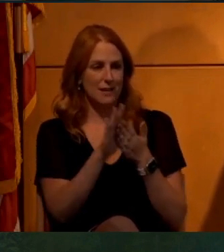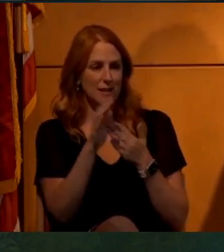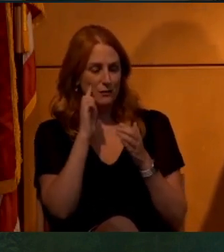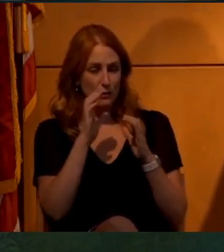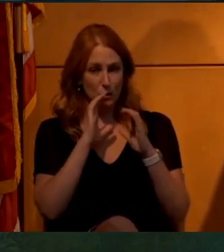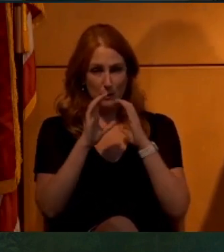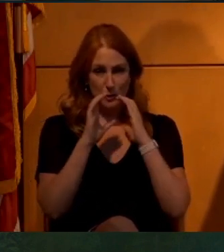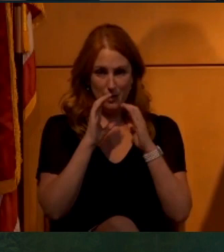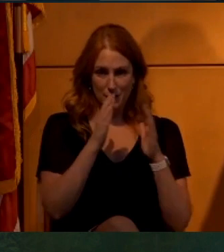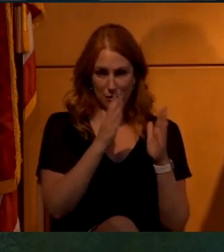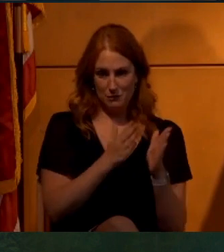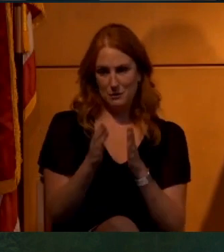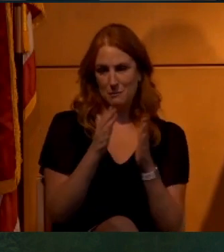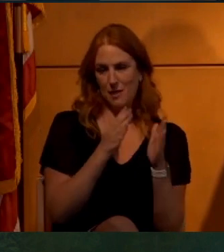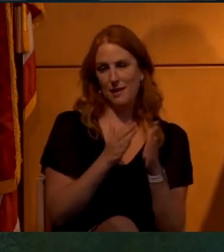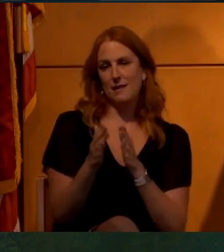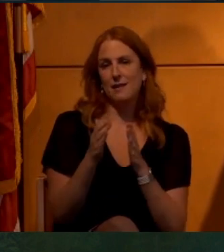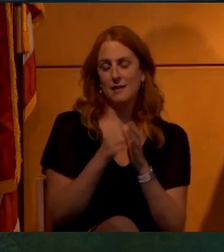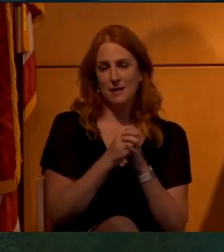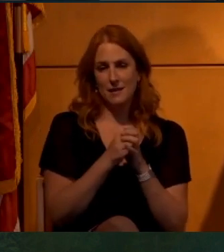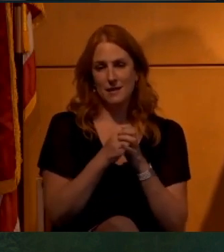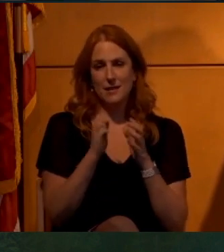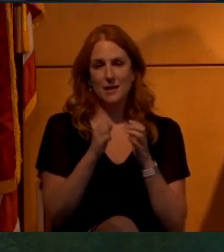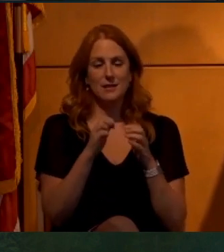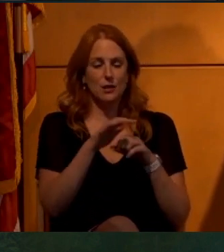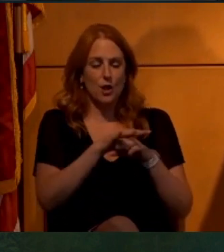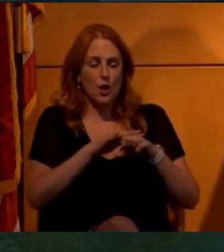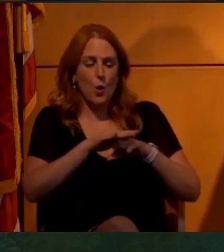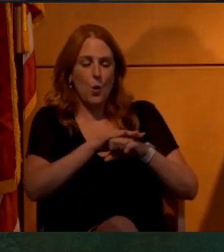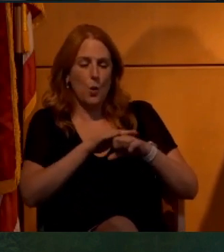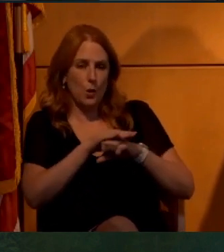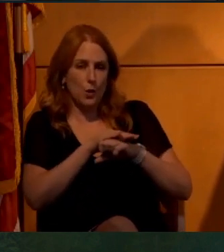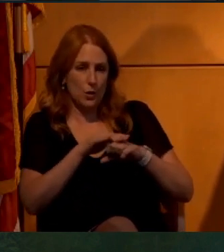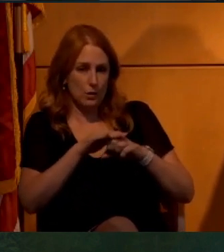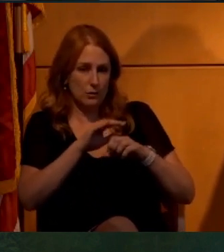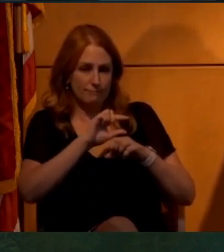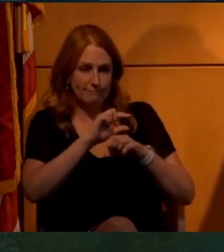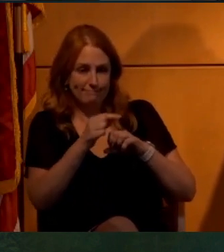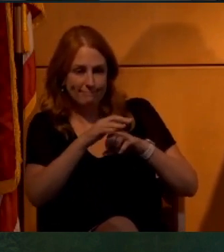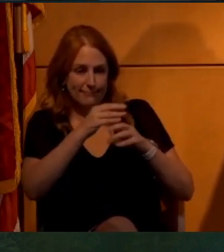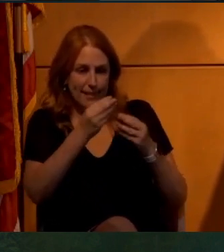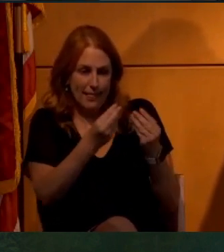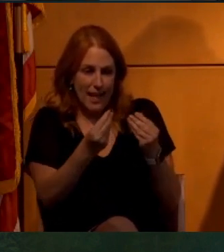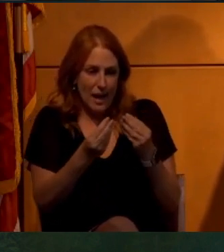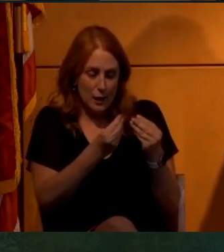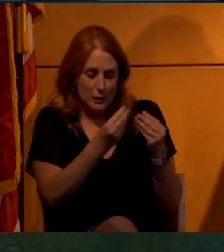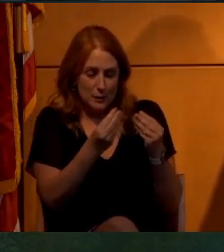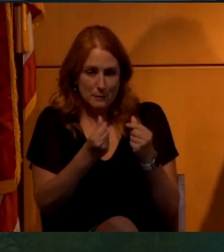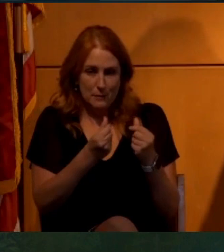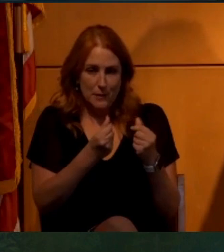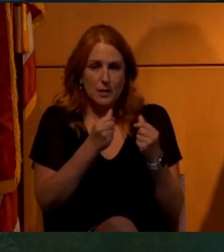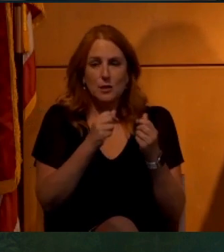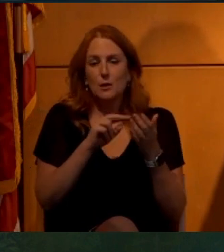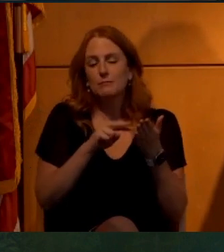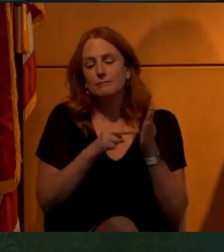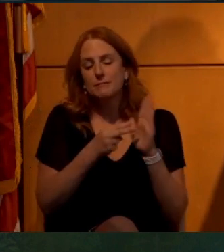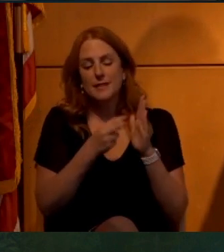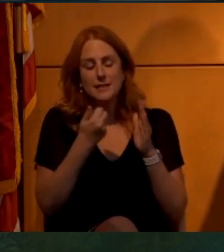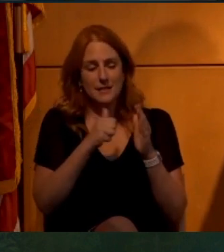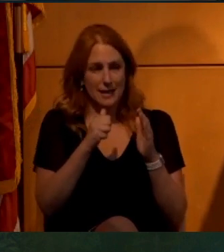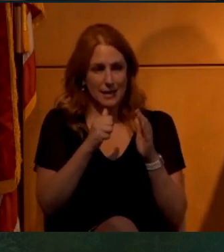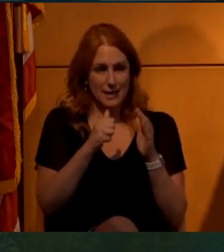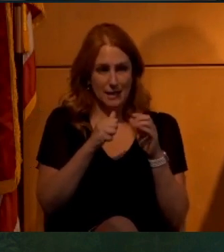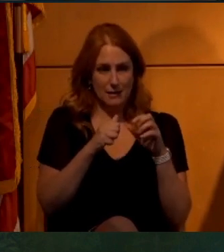planning. It takes local topography into account. So it'll determine whether you have a clear line of sight between any location